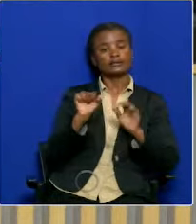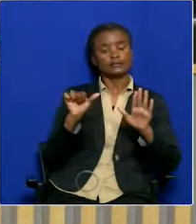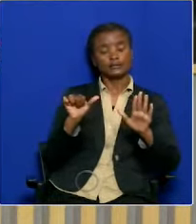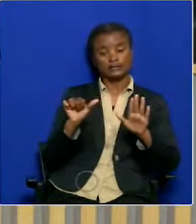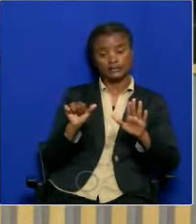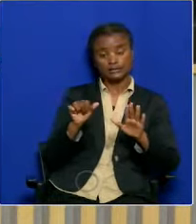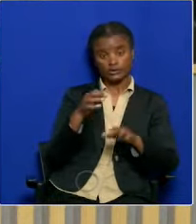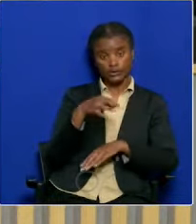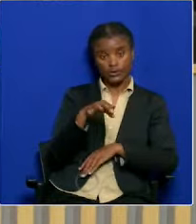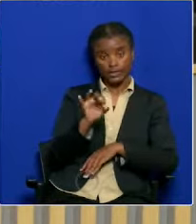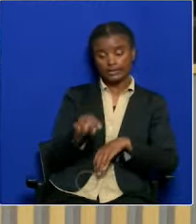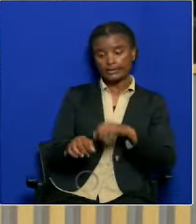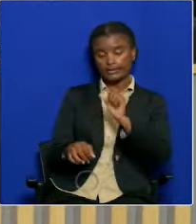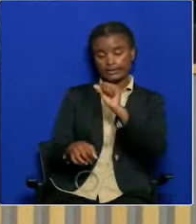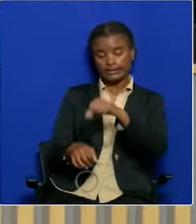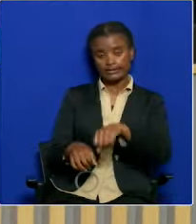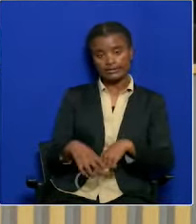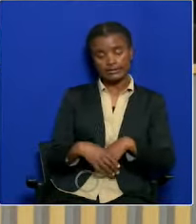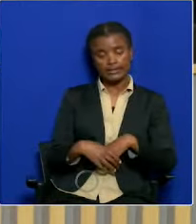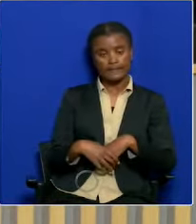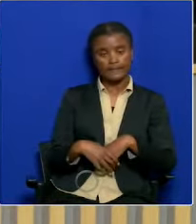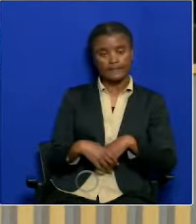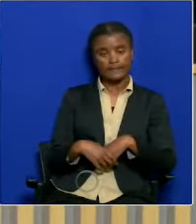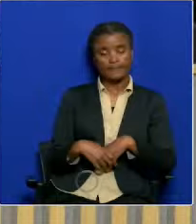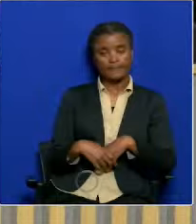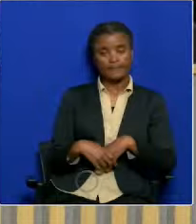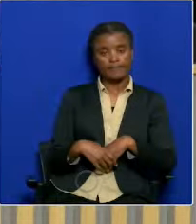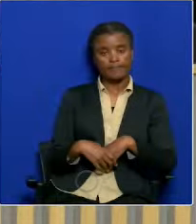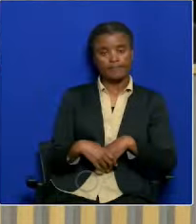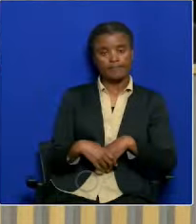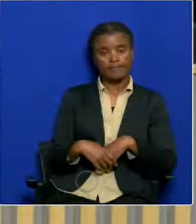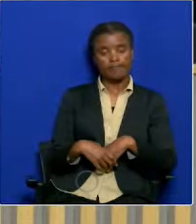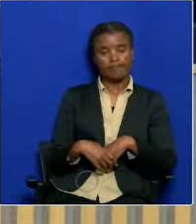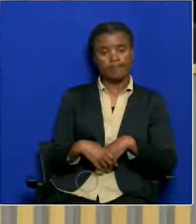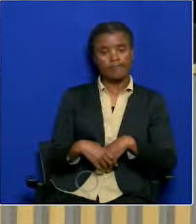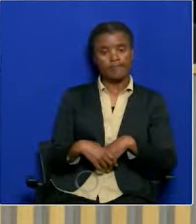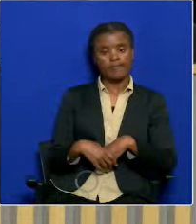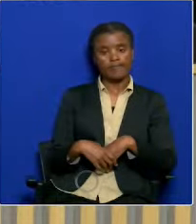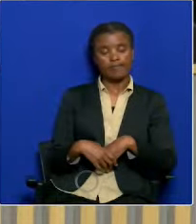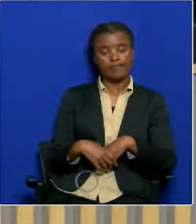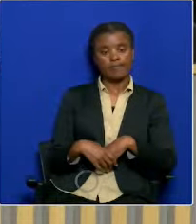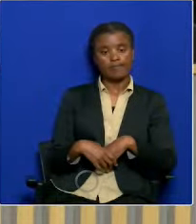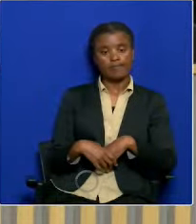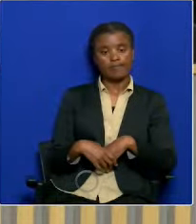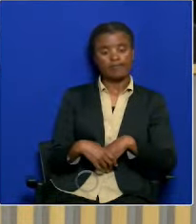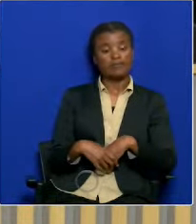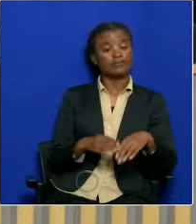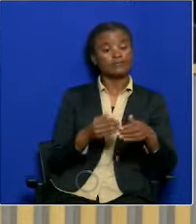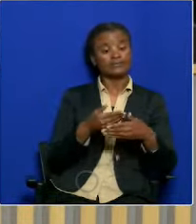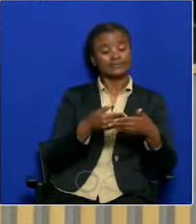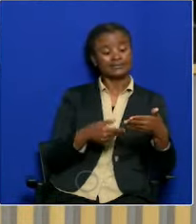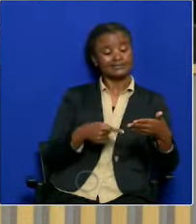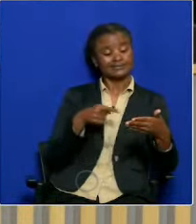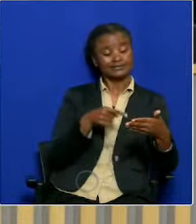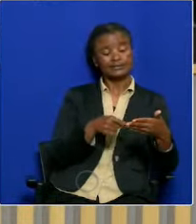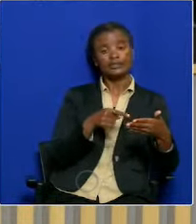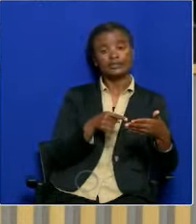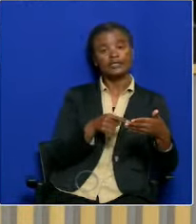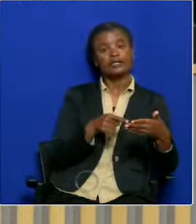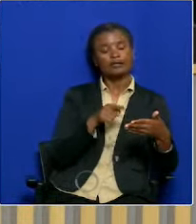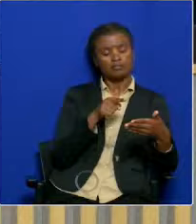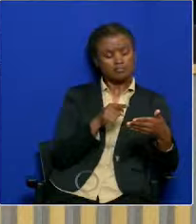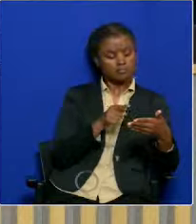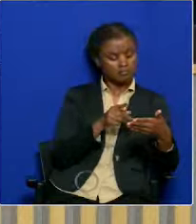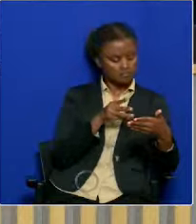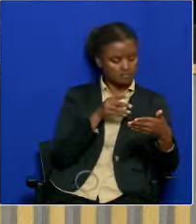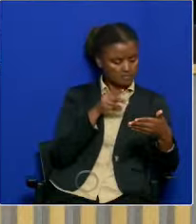correct. So this is the code that would have informed your request for the loan.